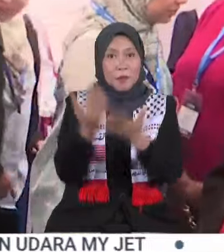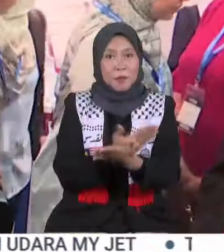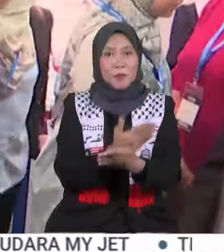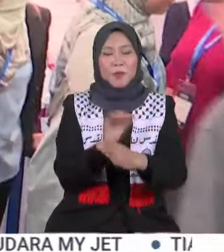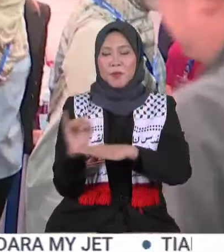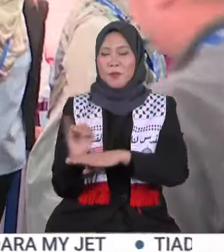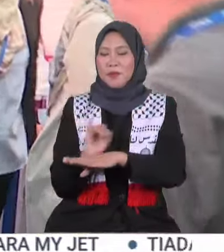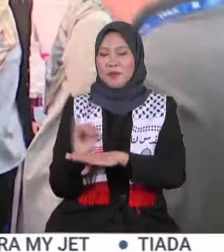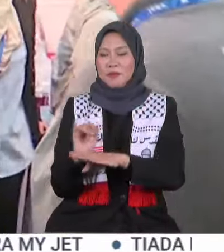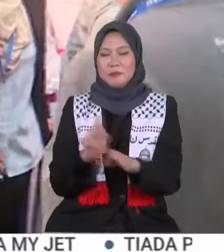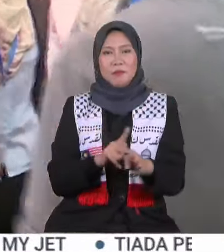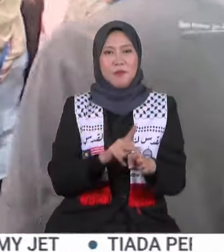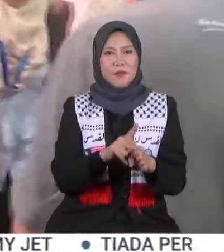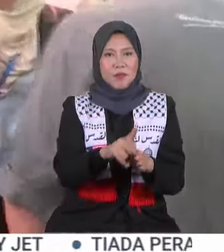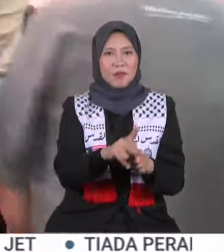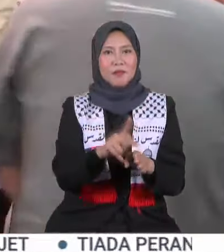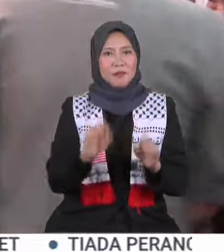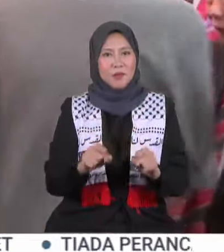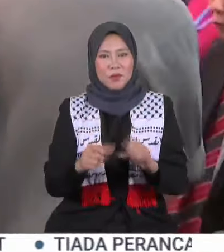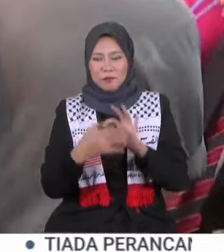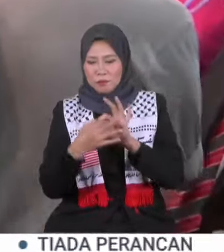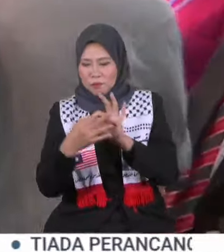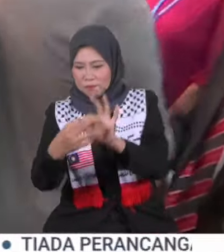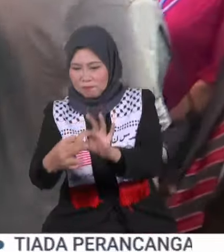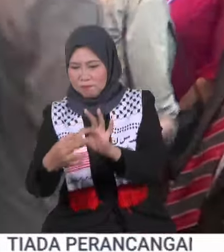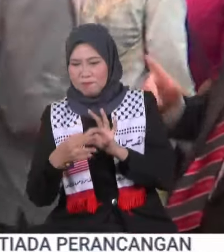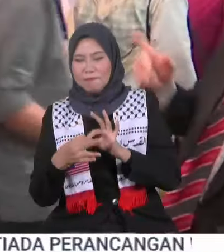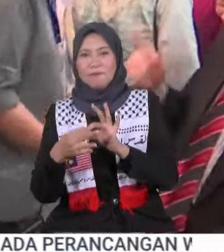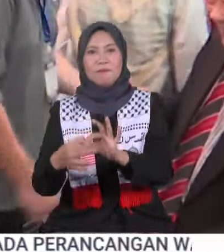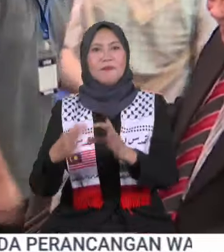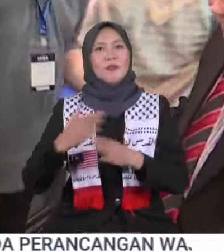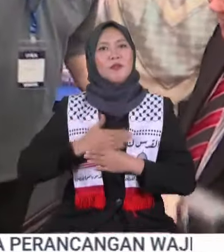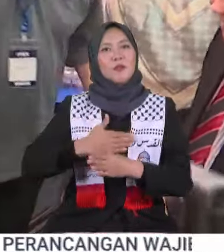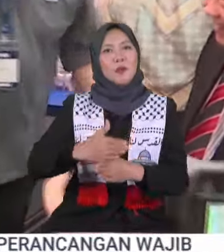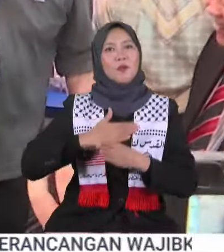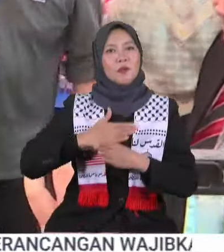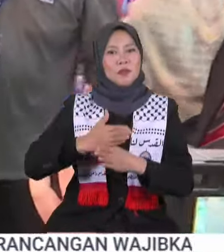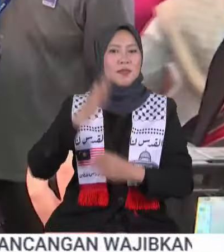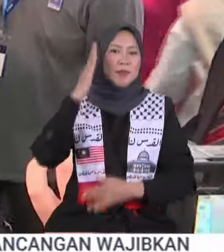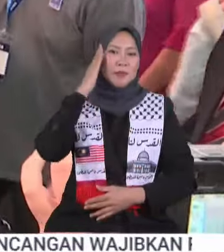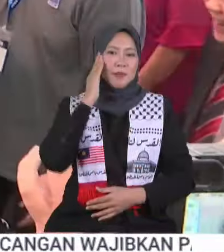iaitu industri profesional dapat menjalin hubungan serta berkongsi pengalaman.